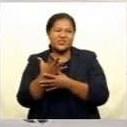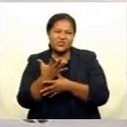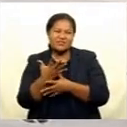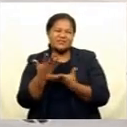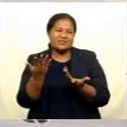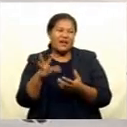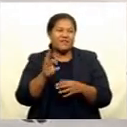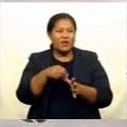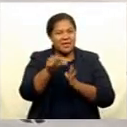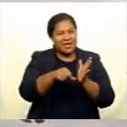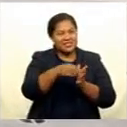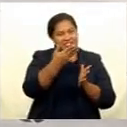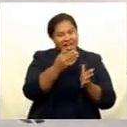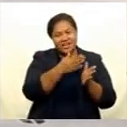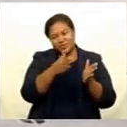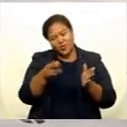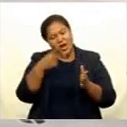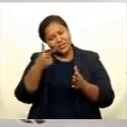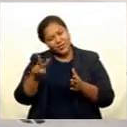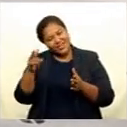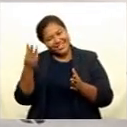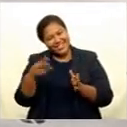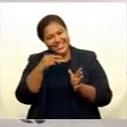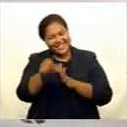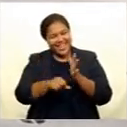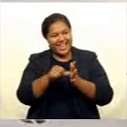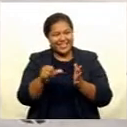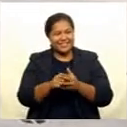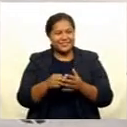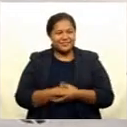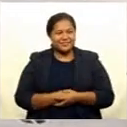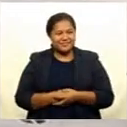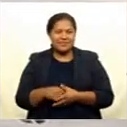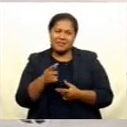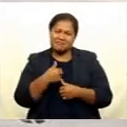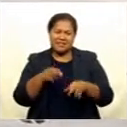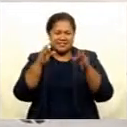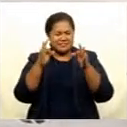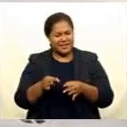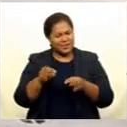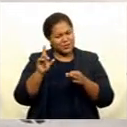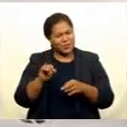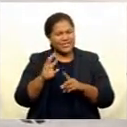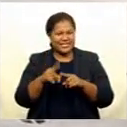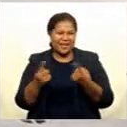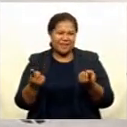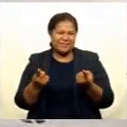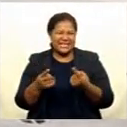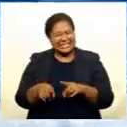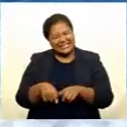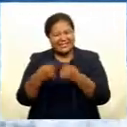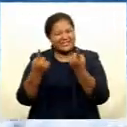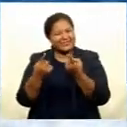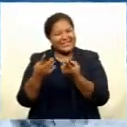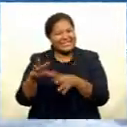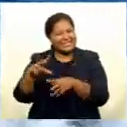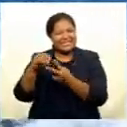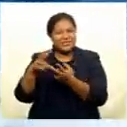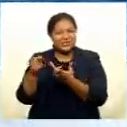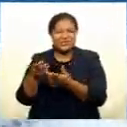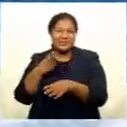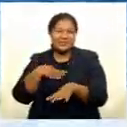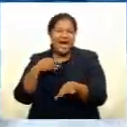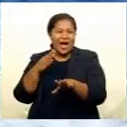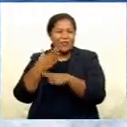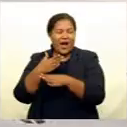9 up until I was 23 and just decided to do something, choose a different career path as opposed to I